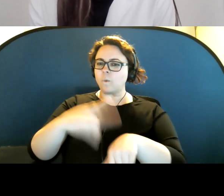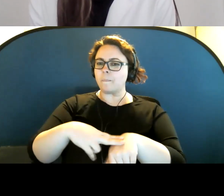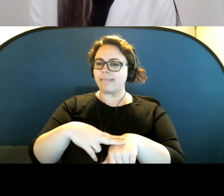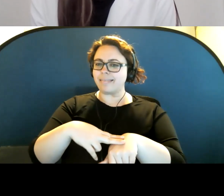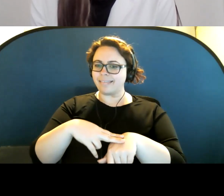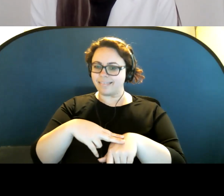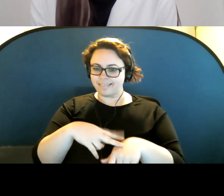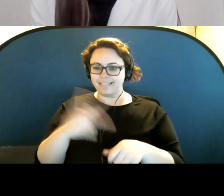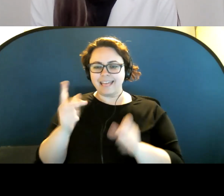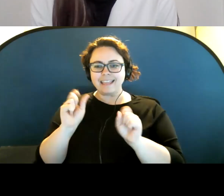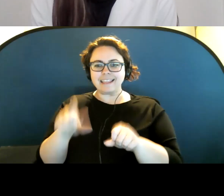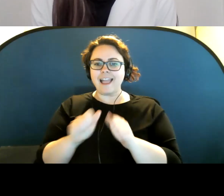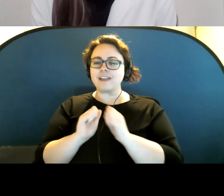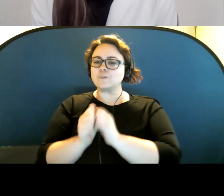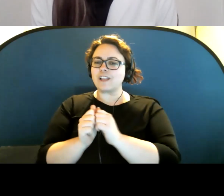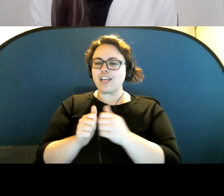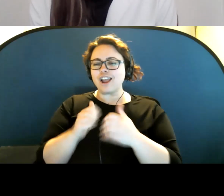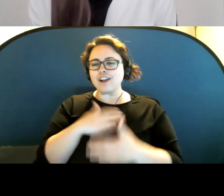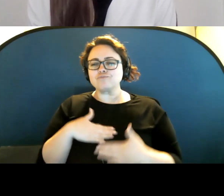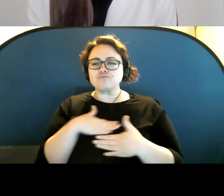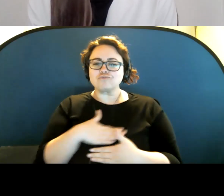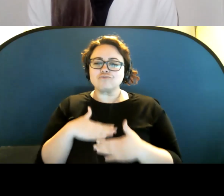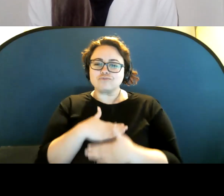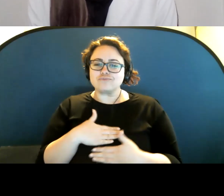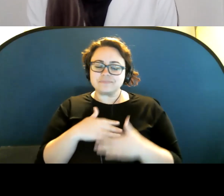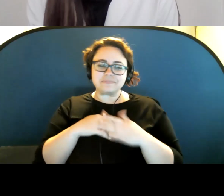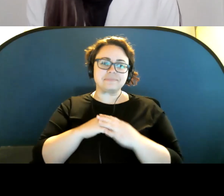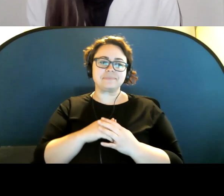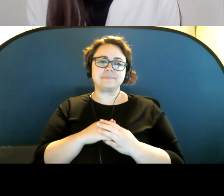play together and just have some fun.